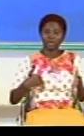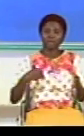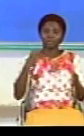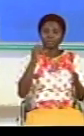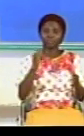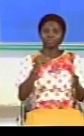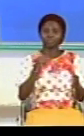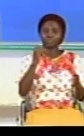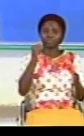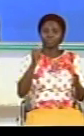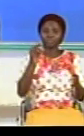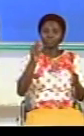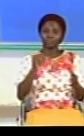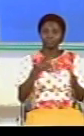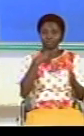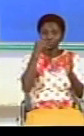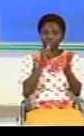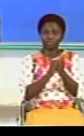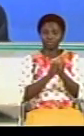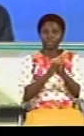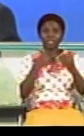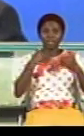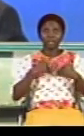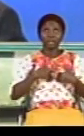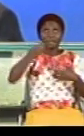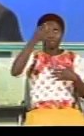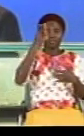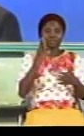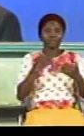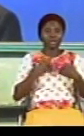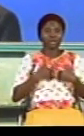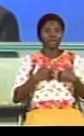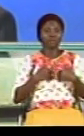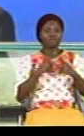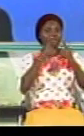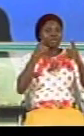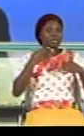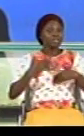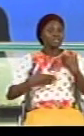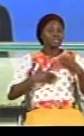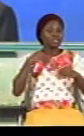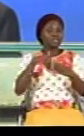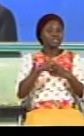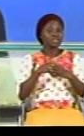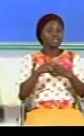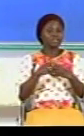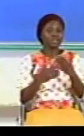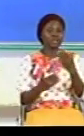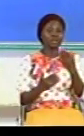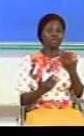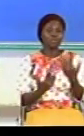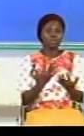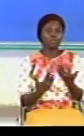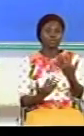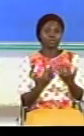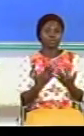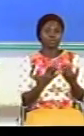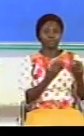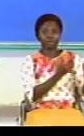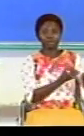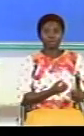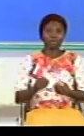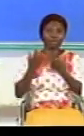offerings and sacrifices, as in obeying the voice of the Lord, behold, to obey is